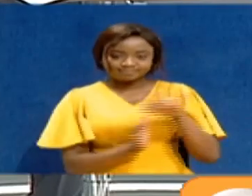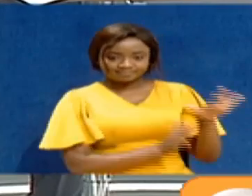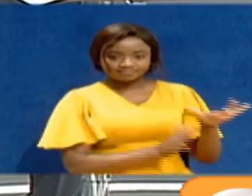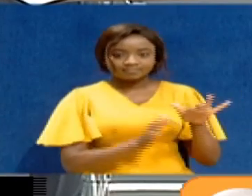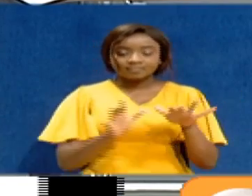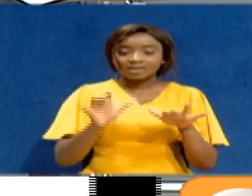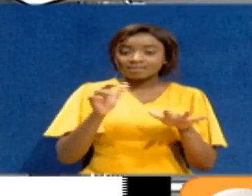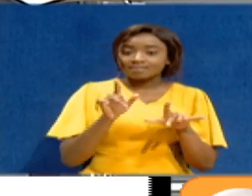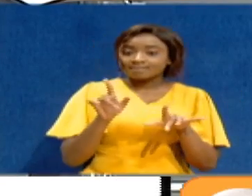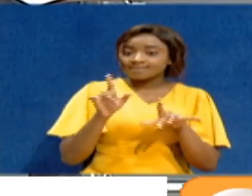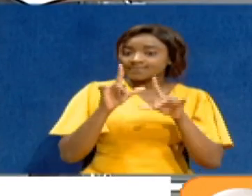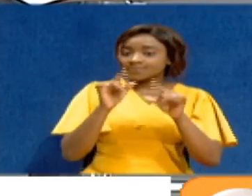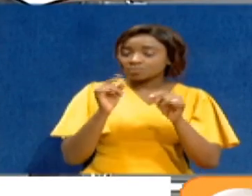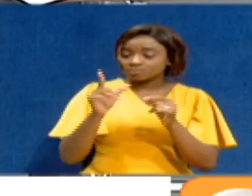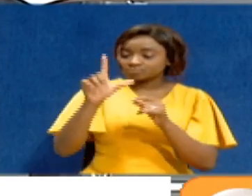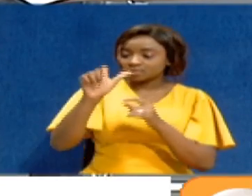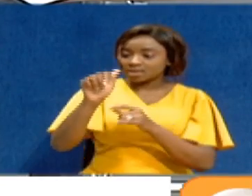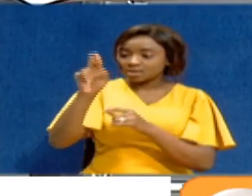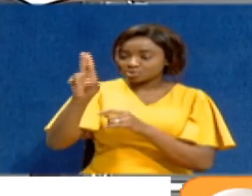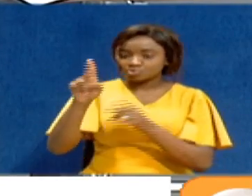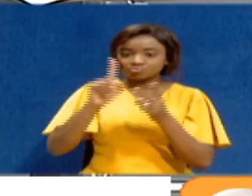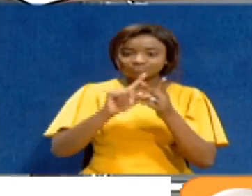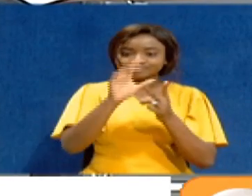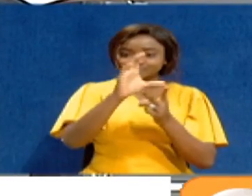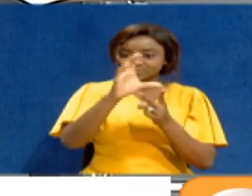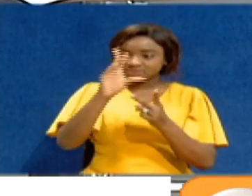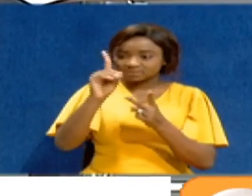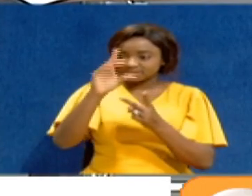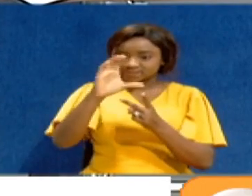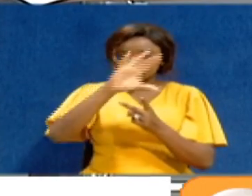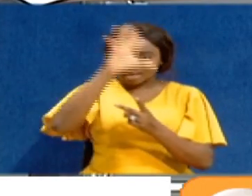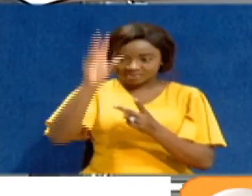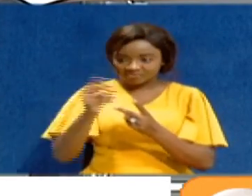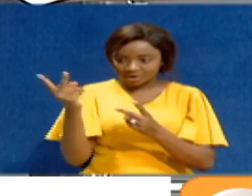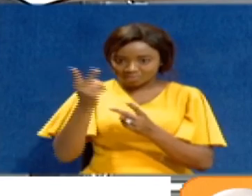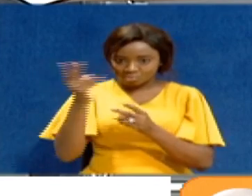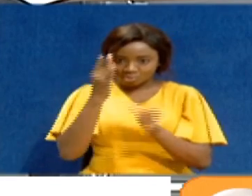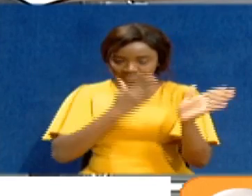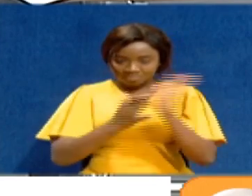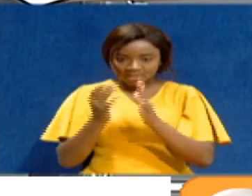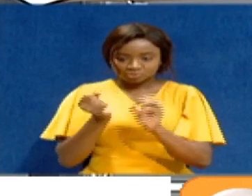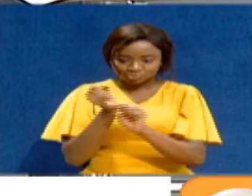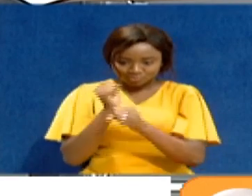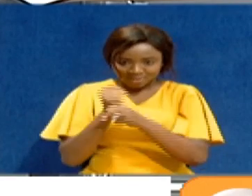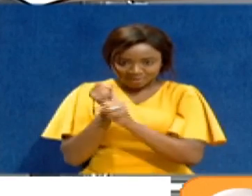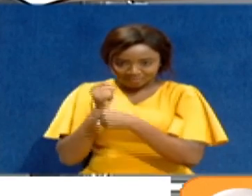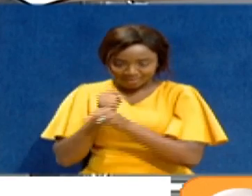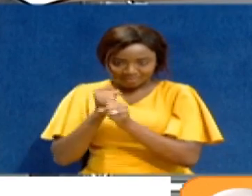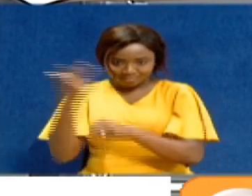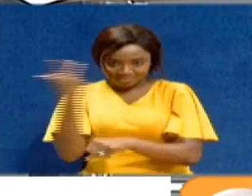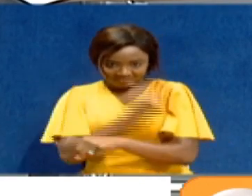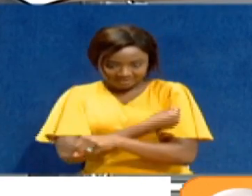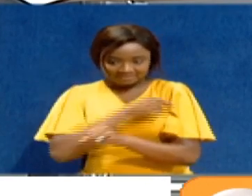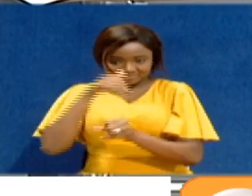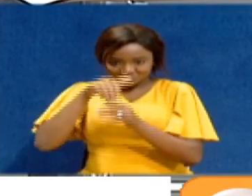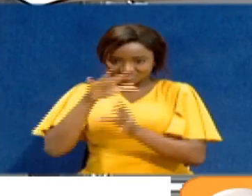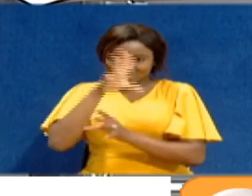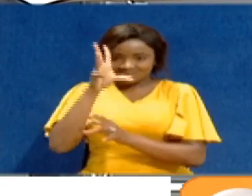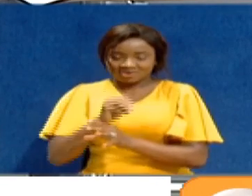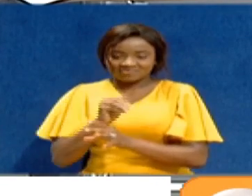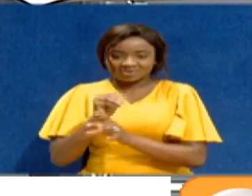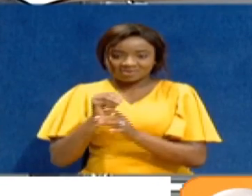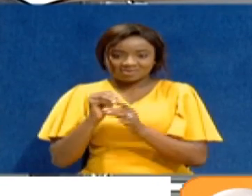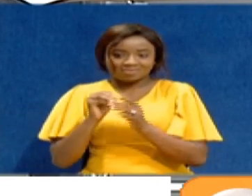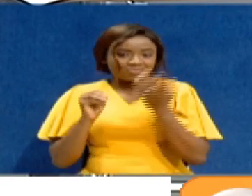The African Union and the Africa Center for Disease Control and Prevention now plans to roll out production of COVID-19 vaccines within the continent in